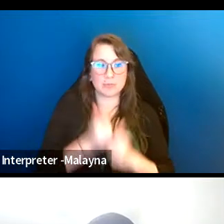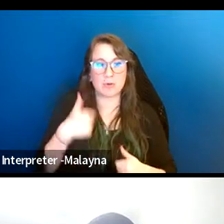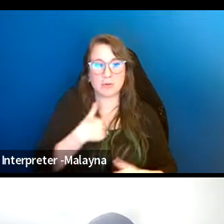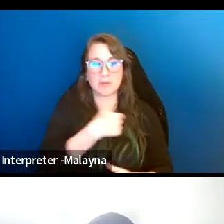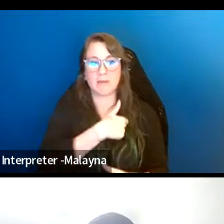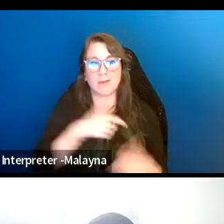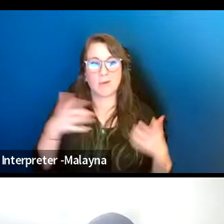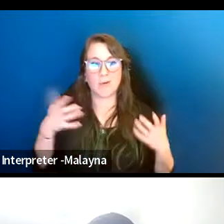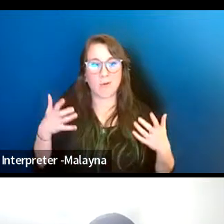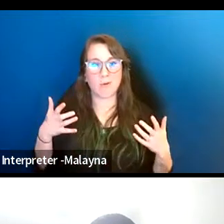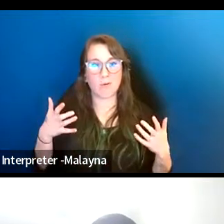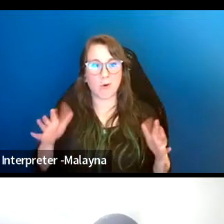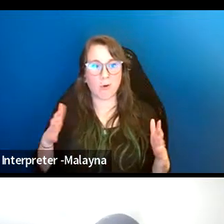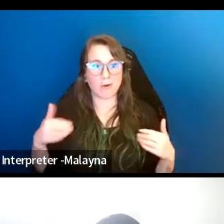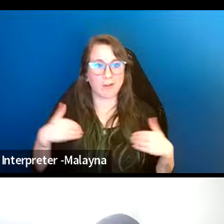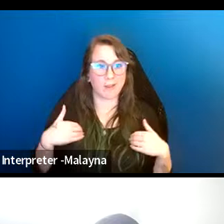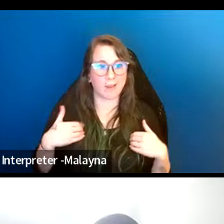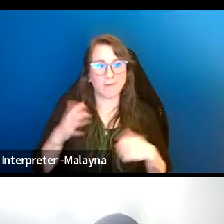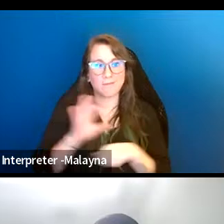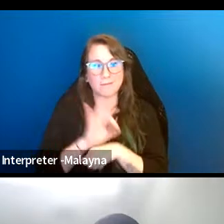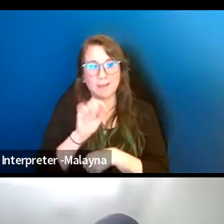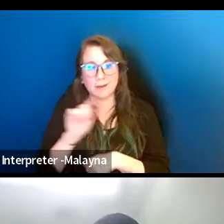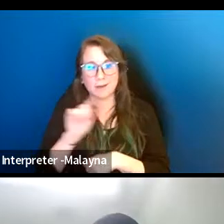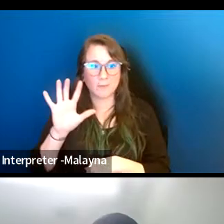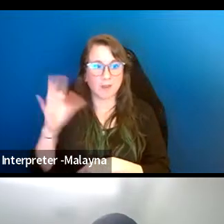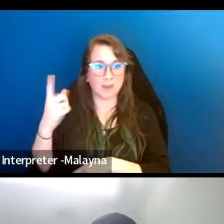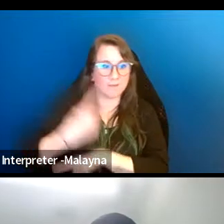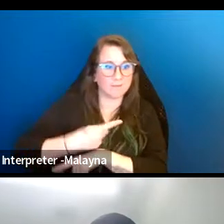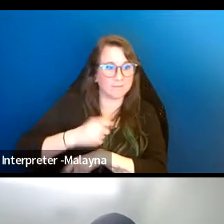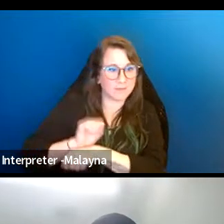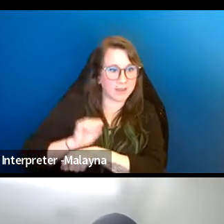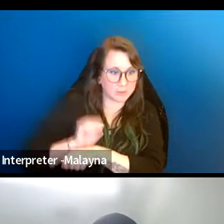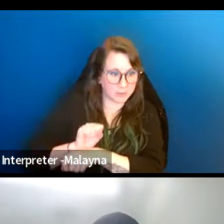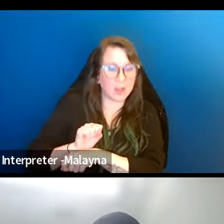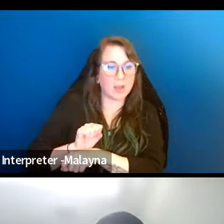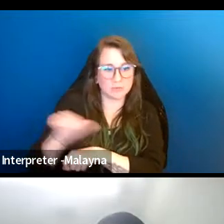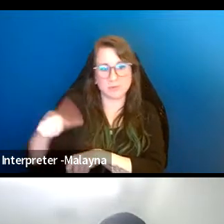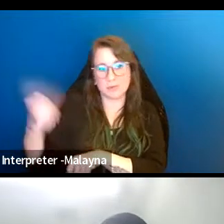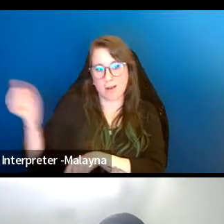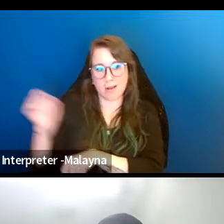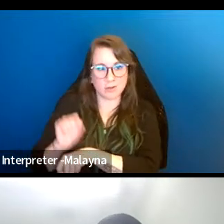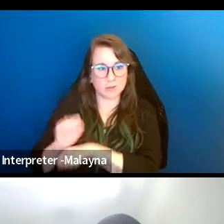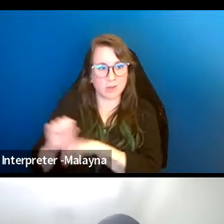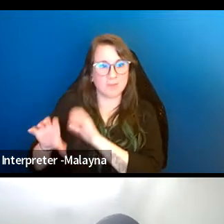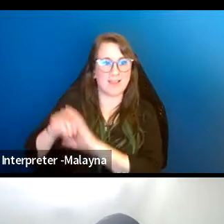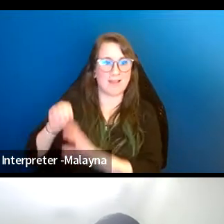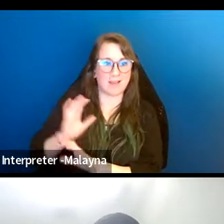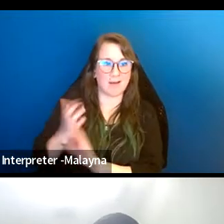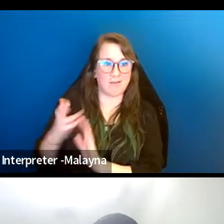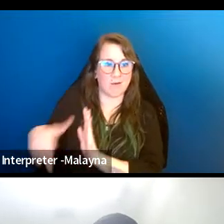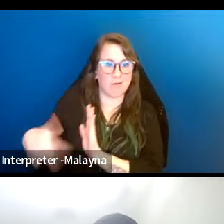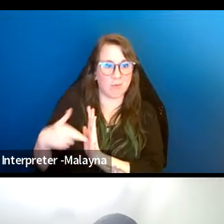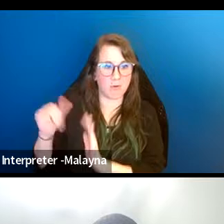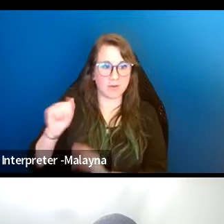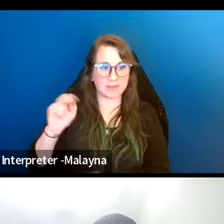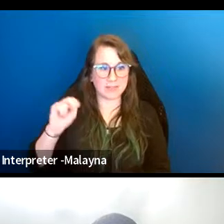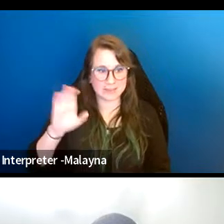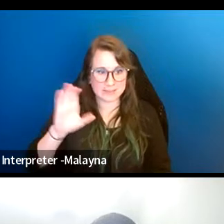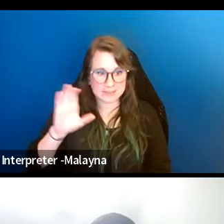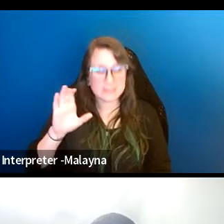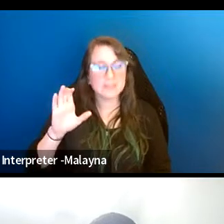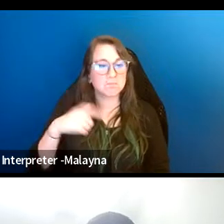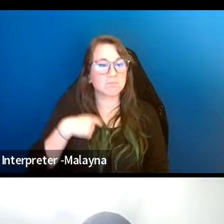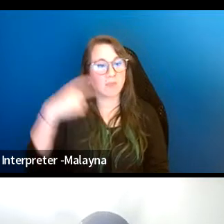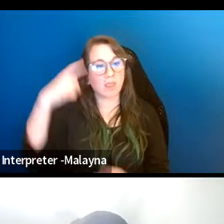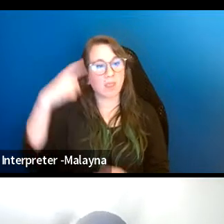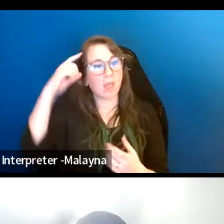have 9 to 5s, other jobs outside of our role as an ANC commissioner. And I believe